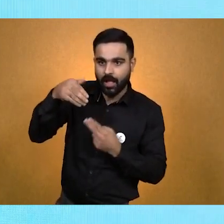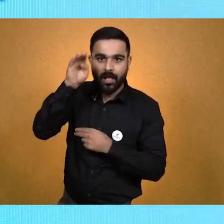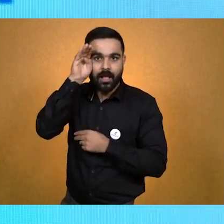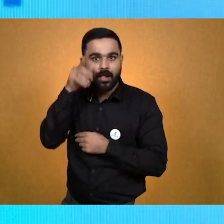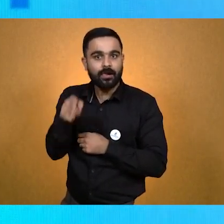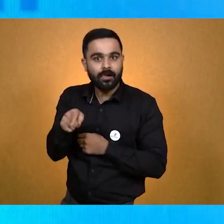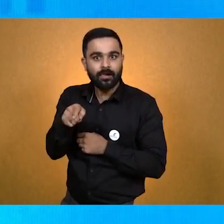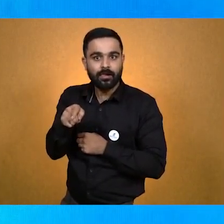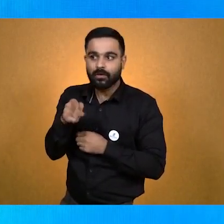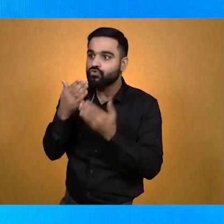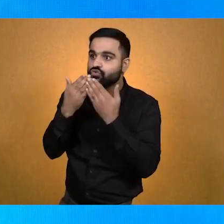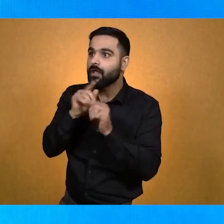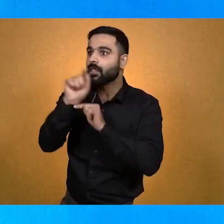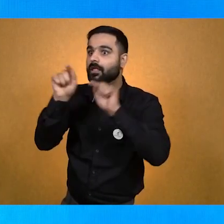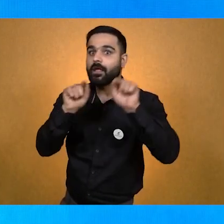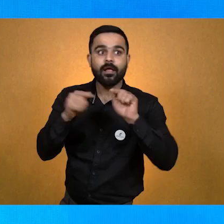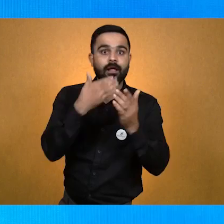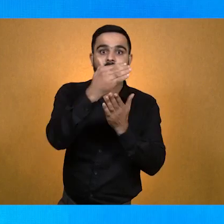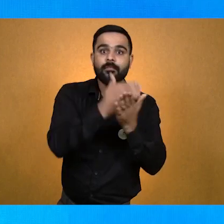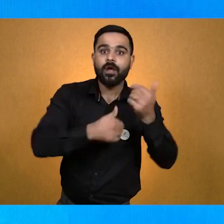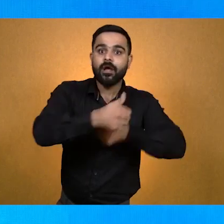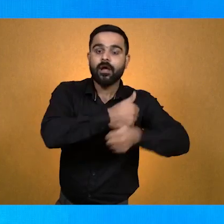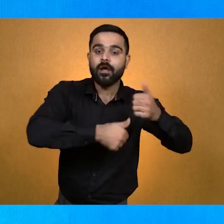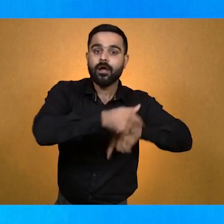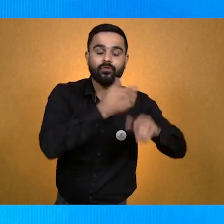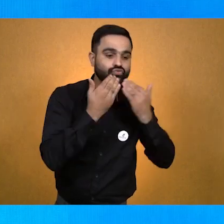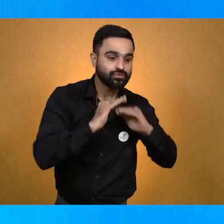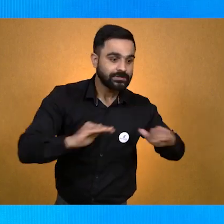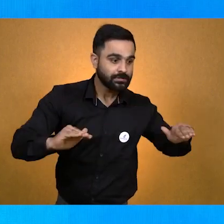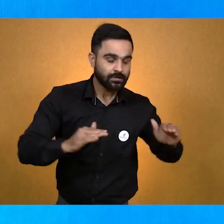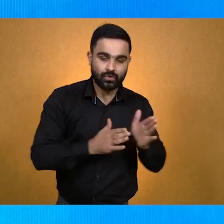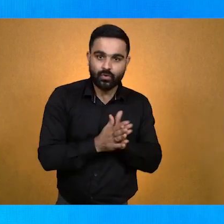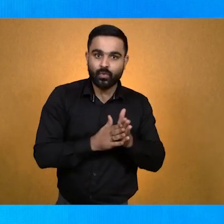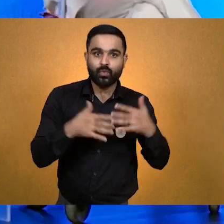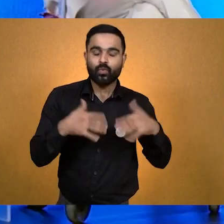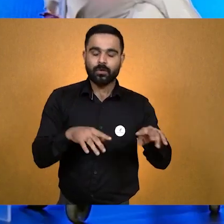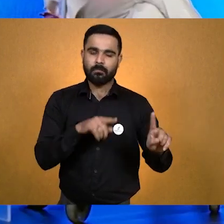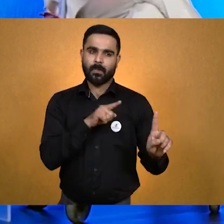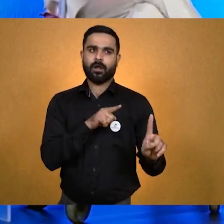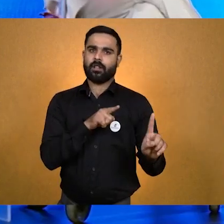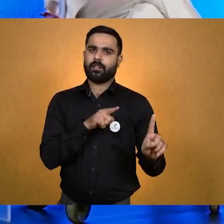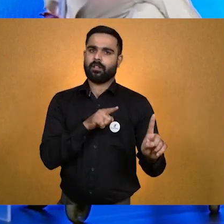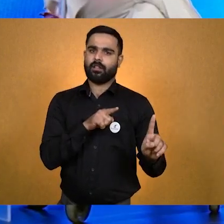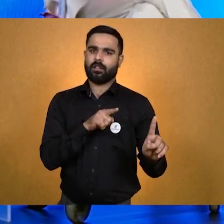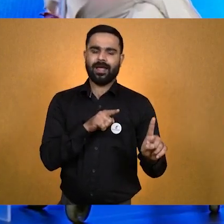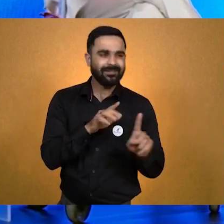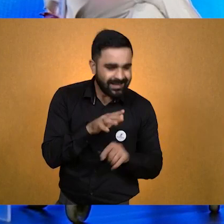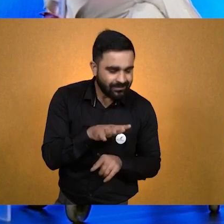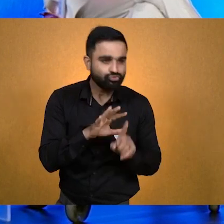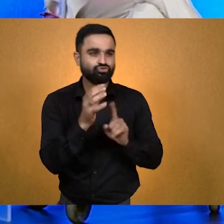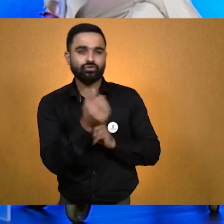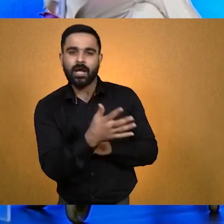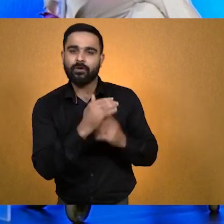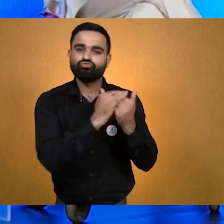of and schools go and attend these competitions, children have that impression of not charity,